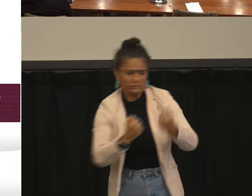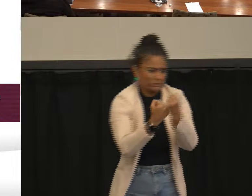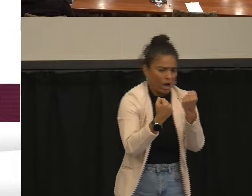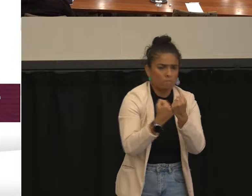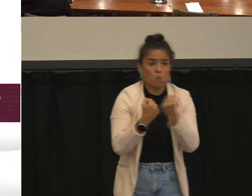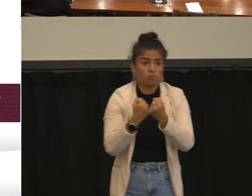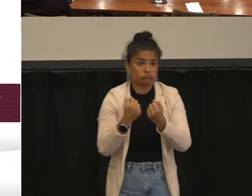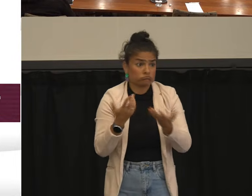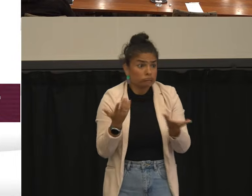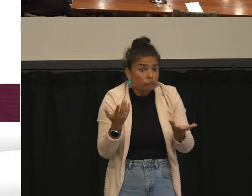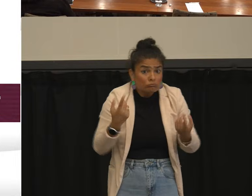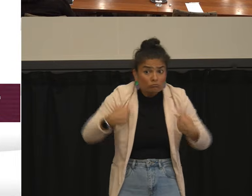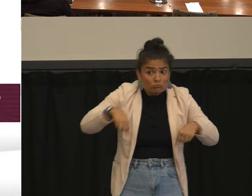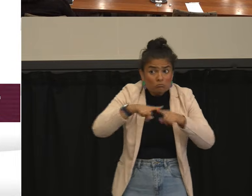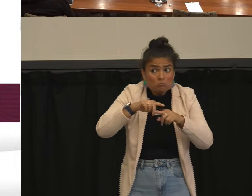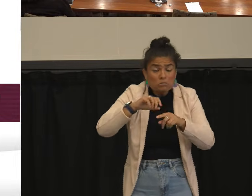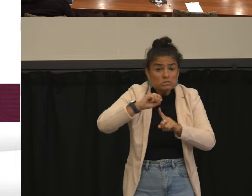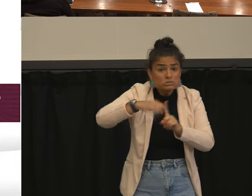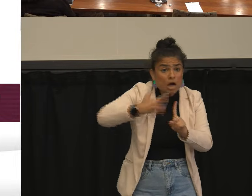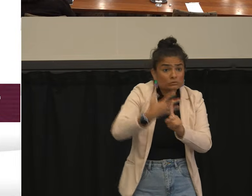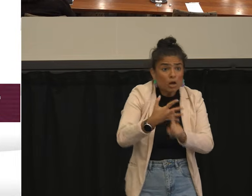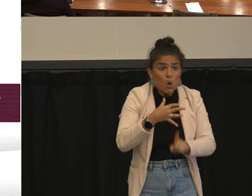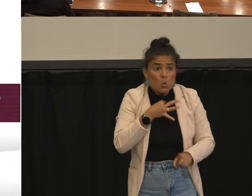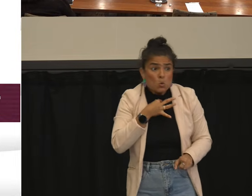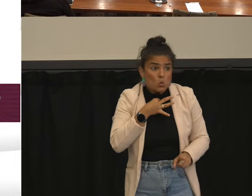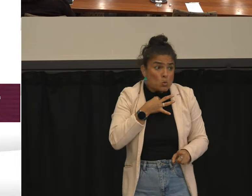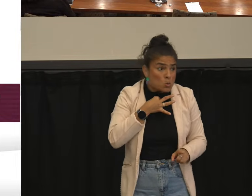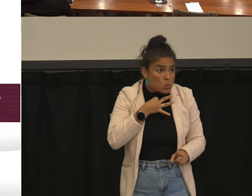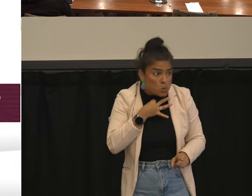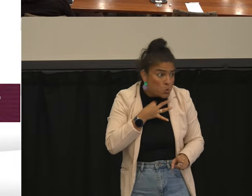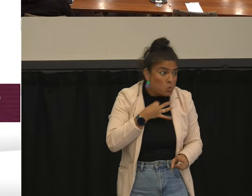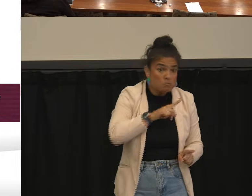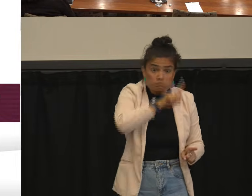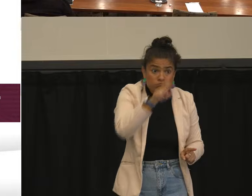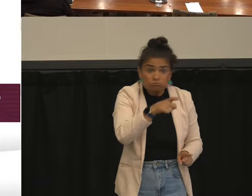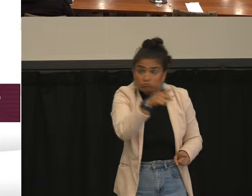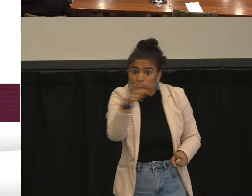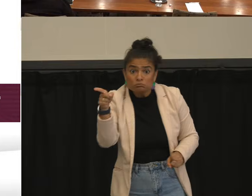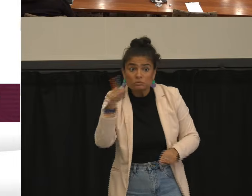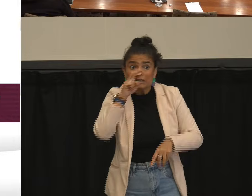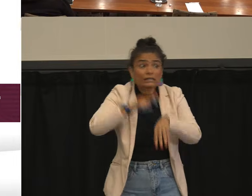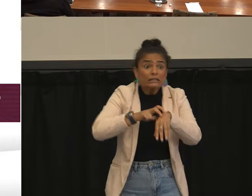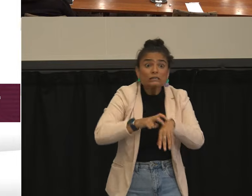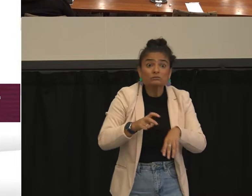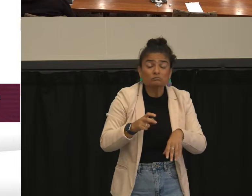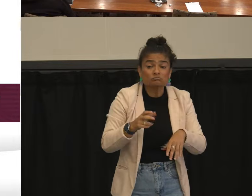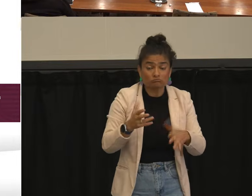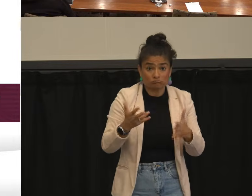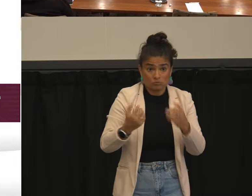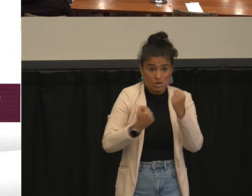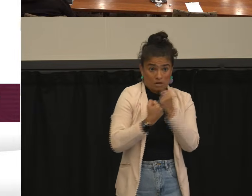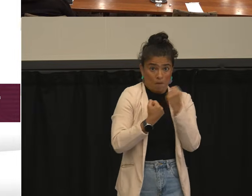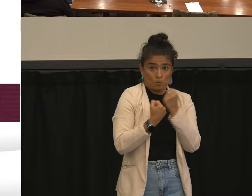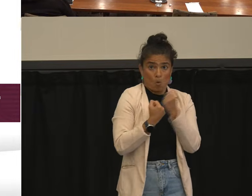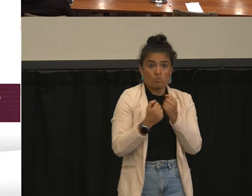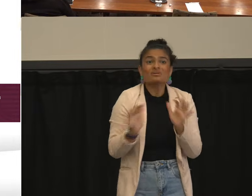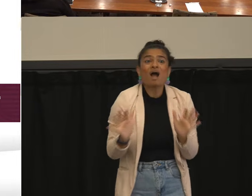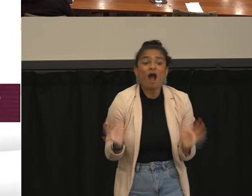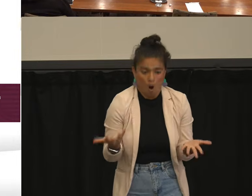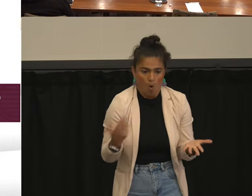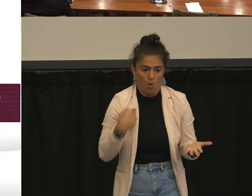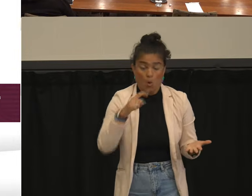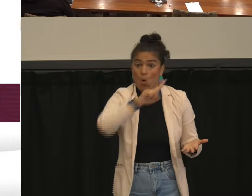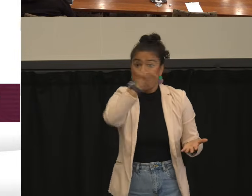are more and more excited to learn South African Sign Language for communication. And SADiLaR is now curious. They want to